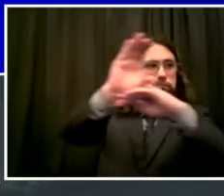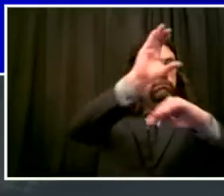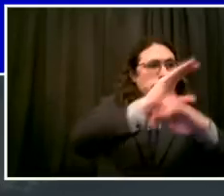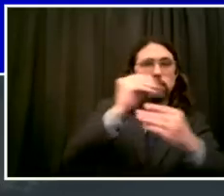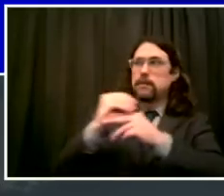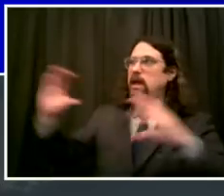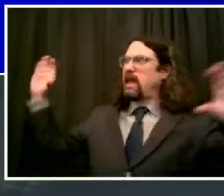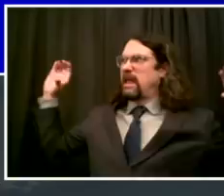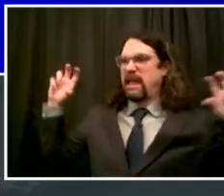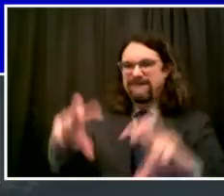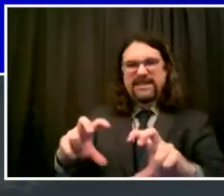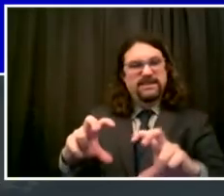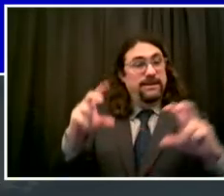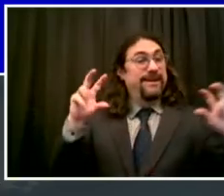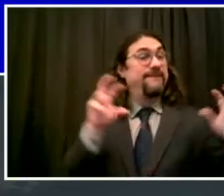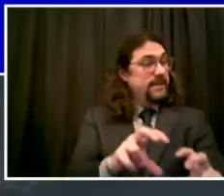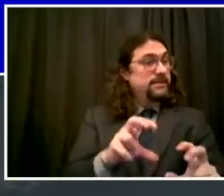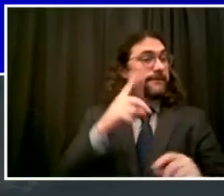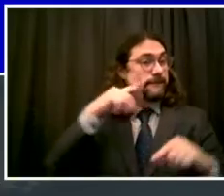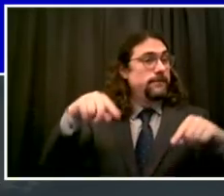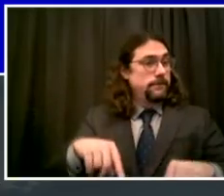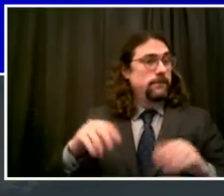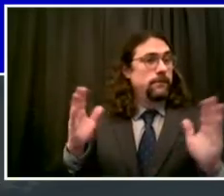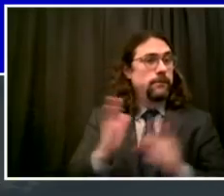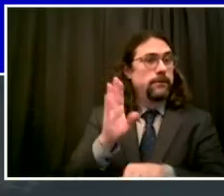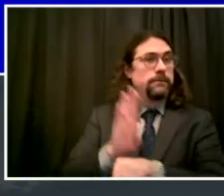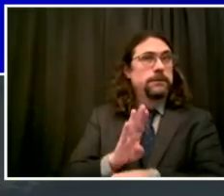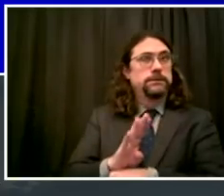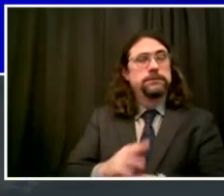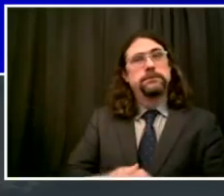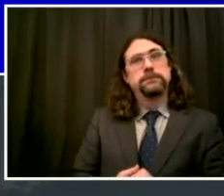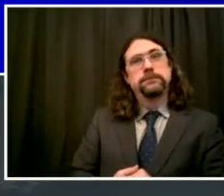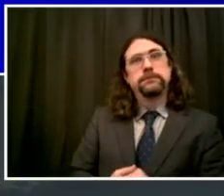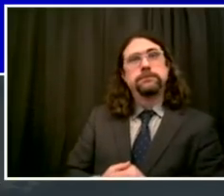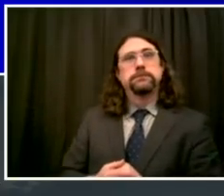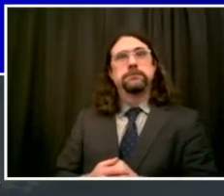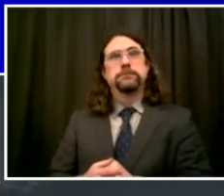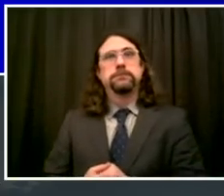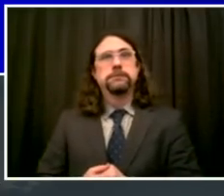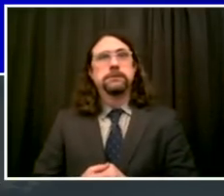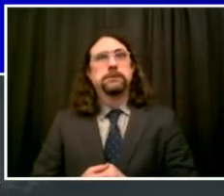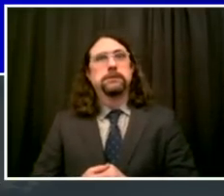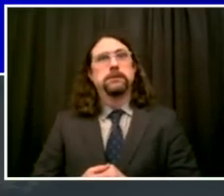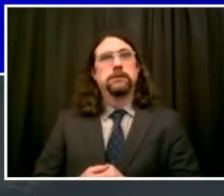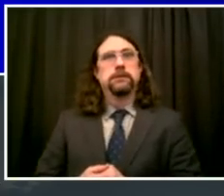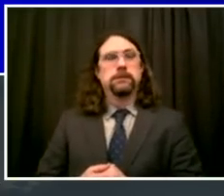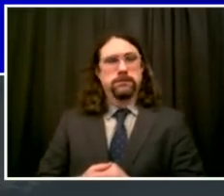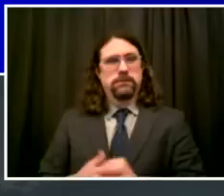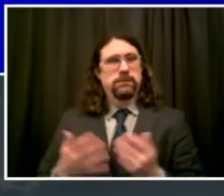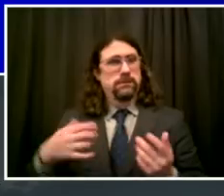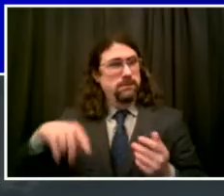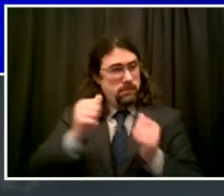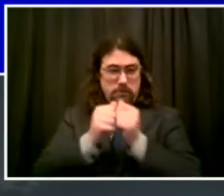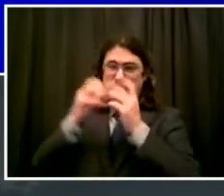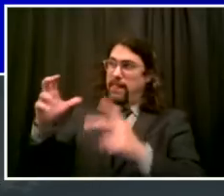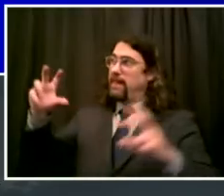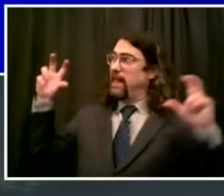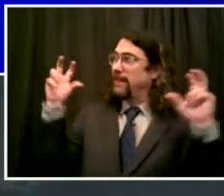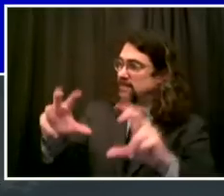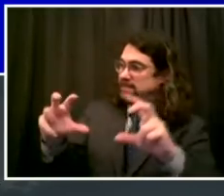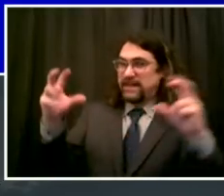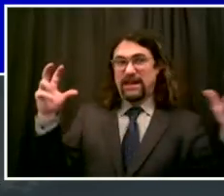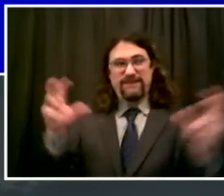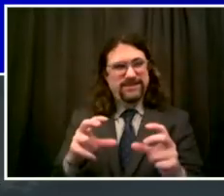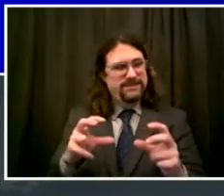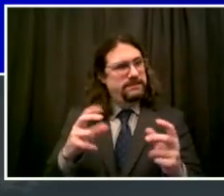neighborhoods can't come back the way we need them to. I think there's going to be a tremendous sense of generosity from the world of